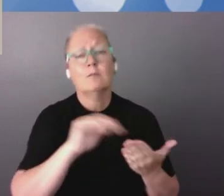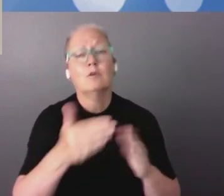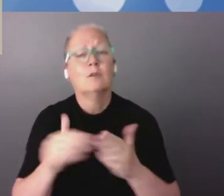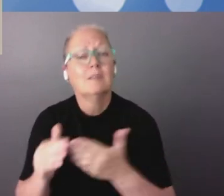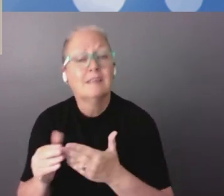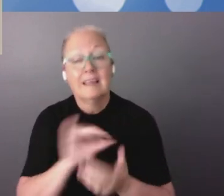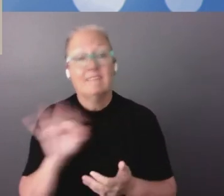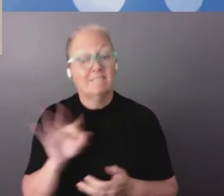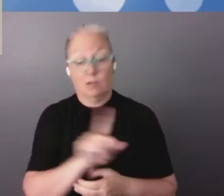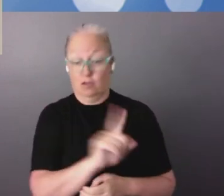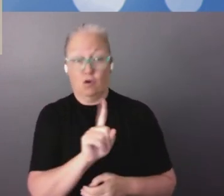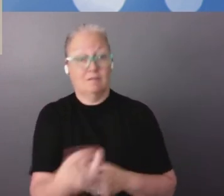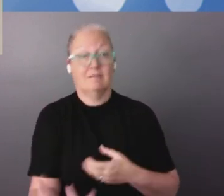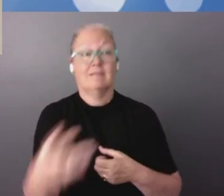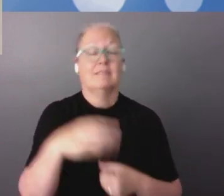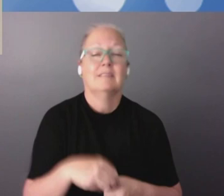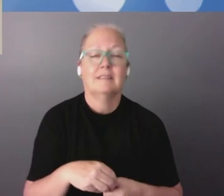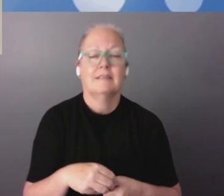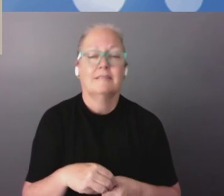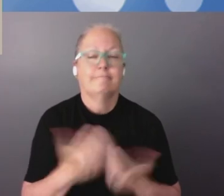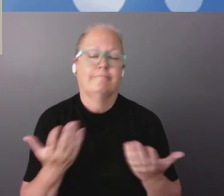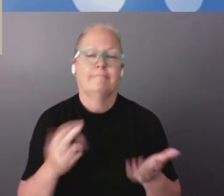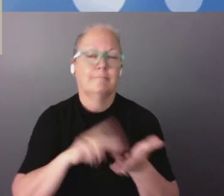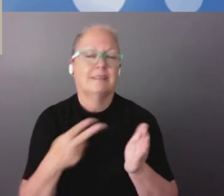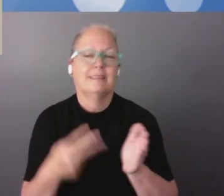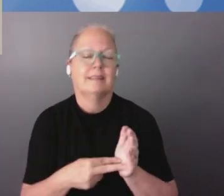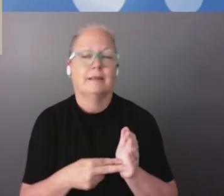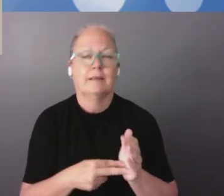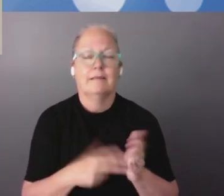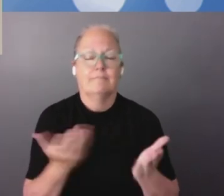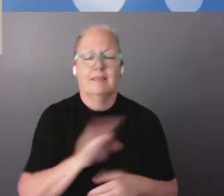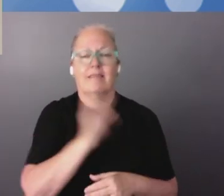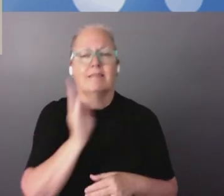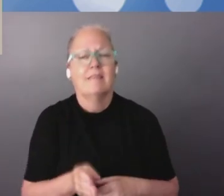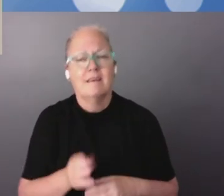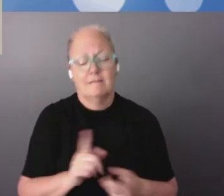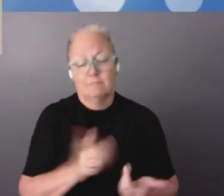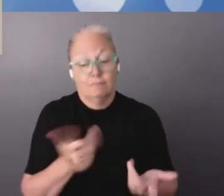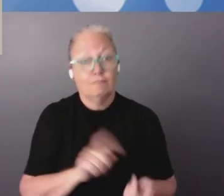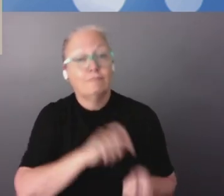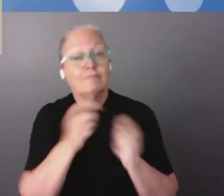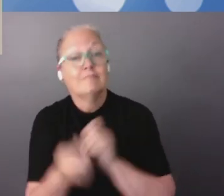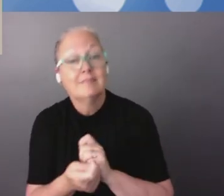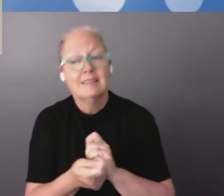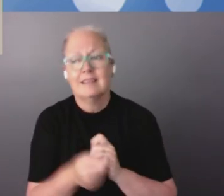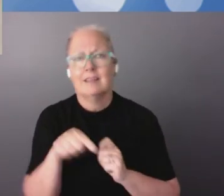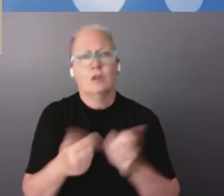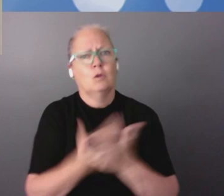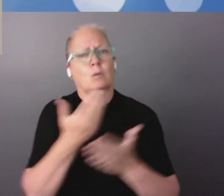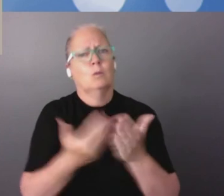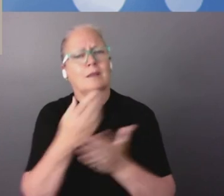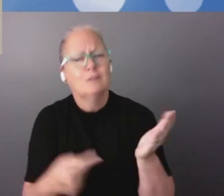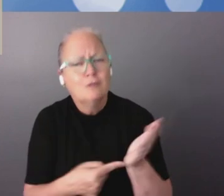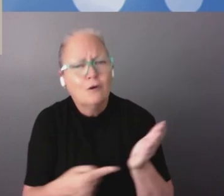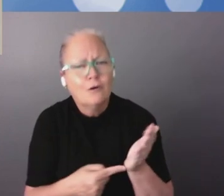That was an incentive that turned Katowice into a center of modern technologies and business meetings and a city of